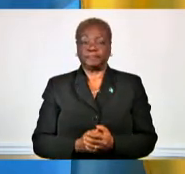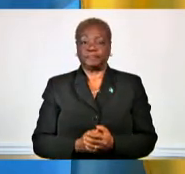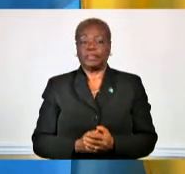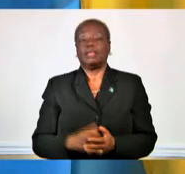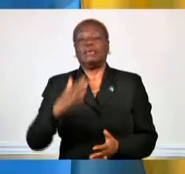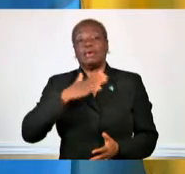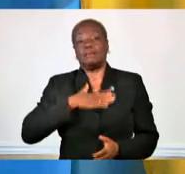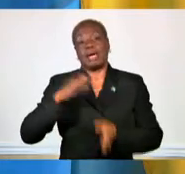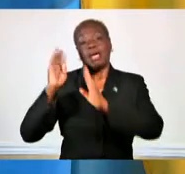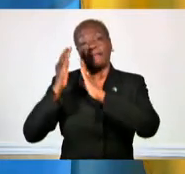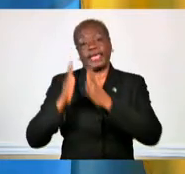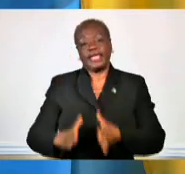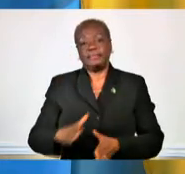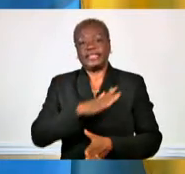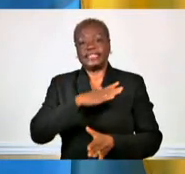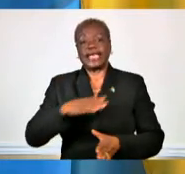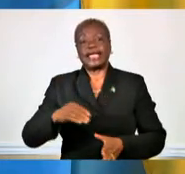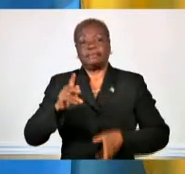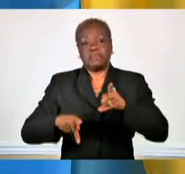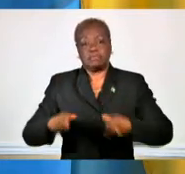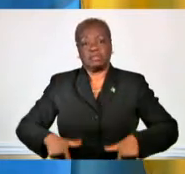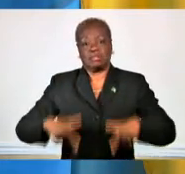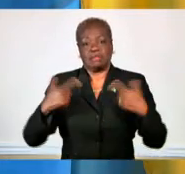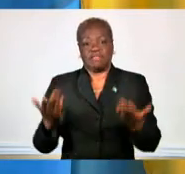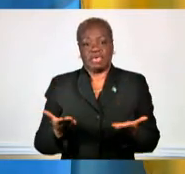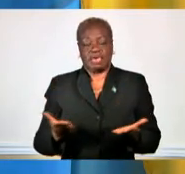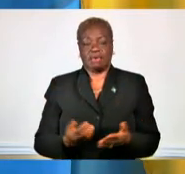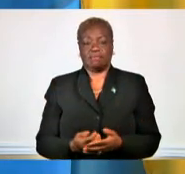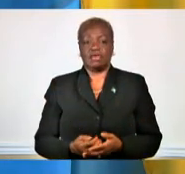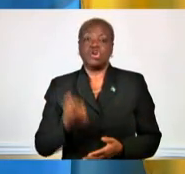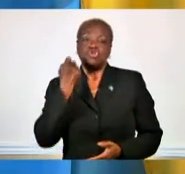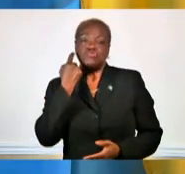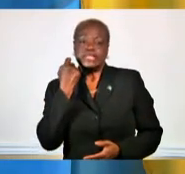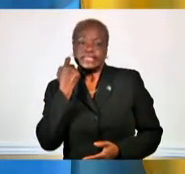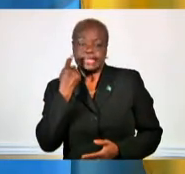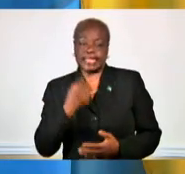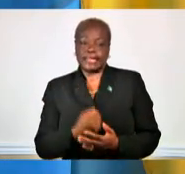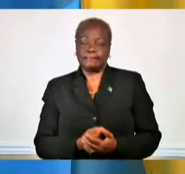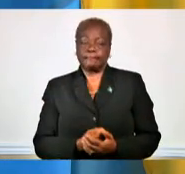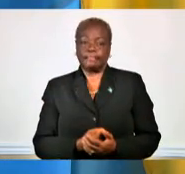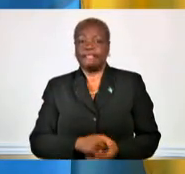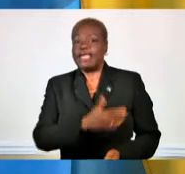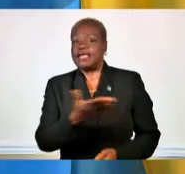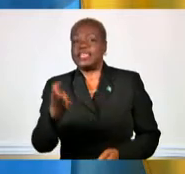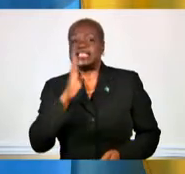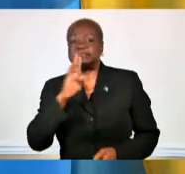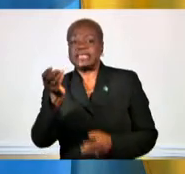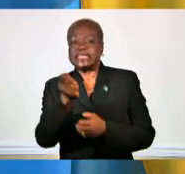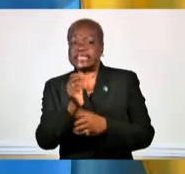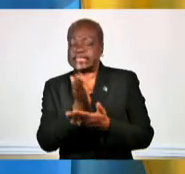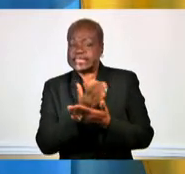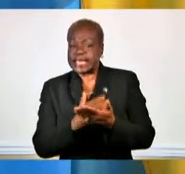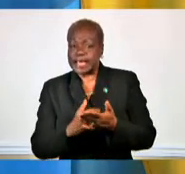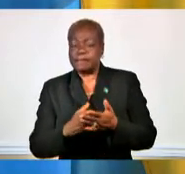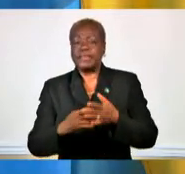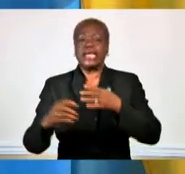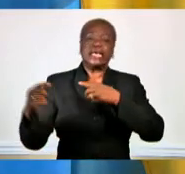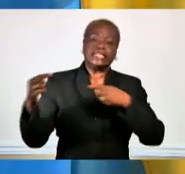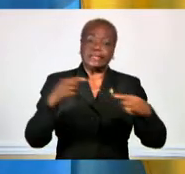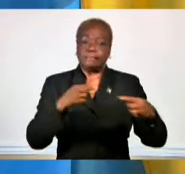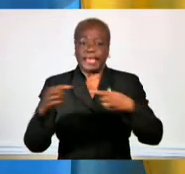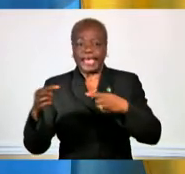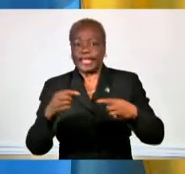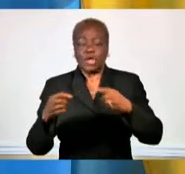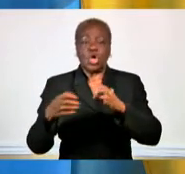My fellow Bahamians and residents, recently, there's been some debate about the